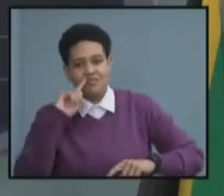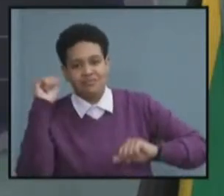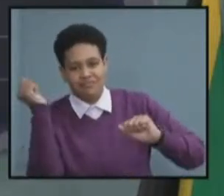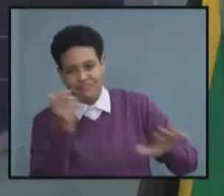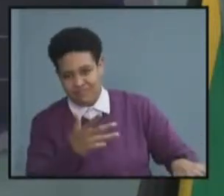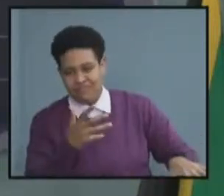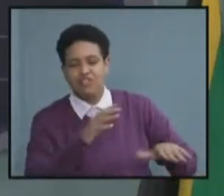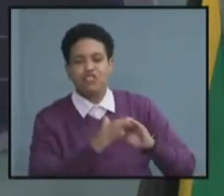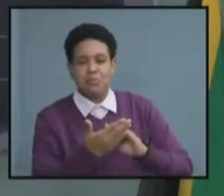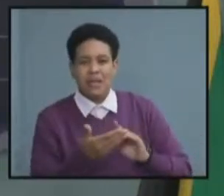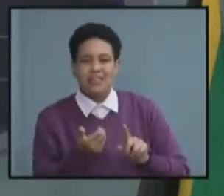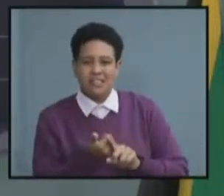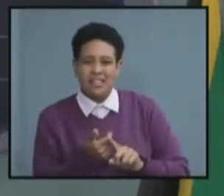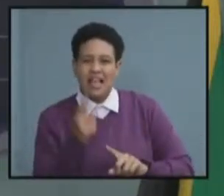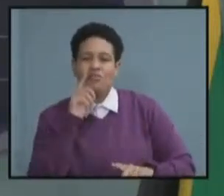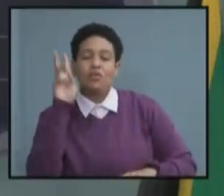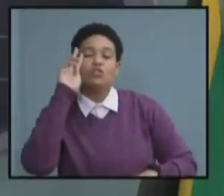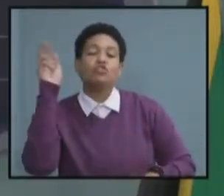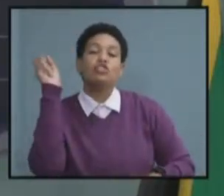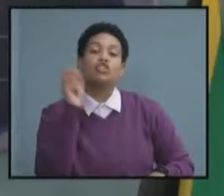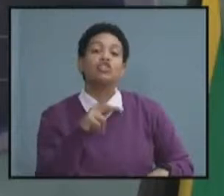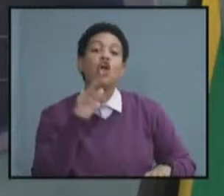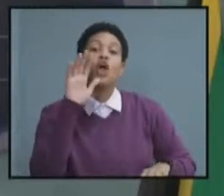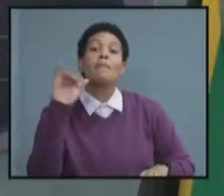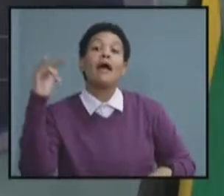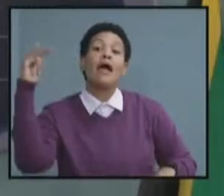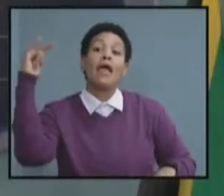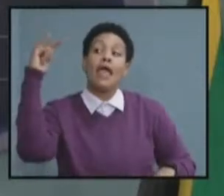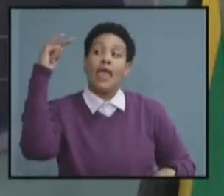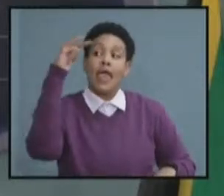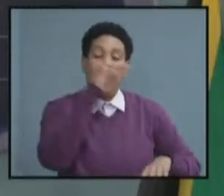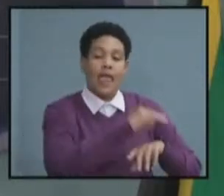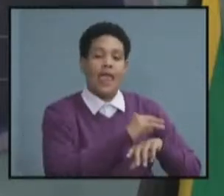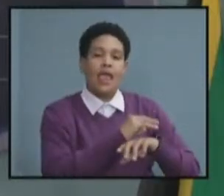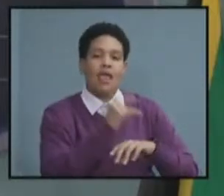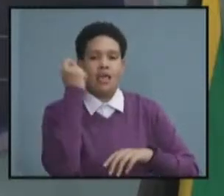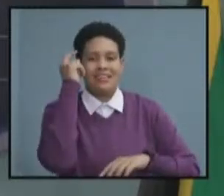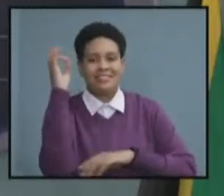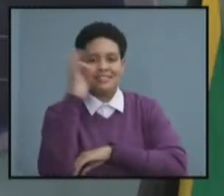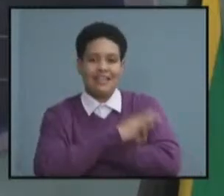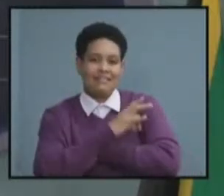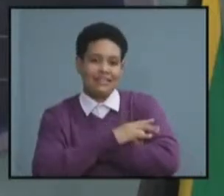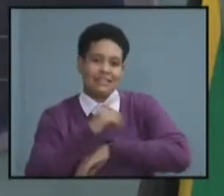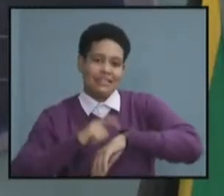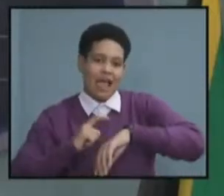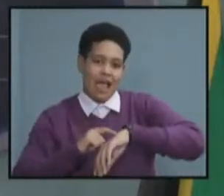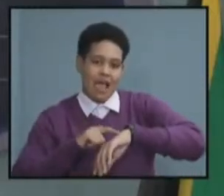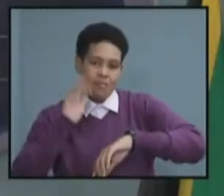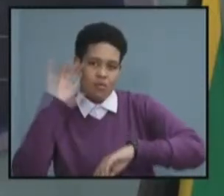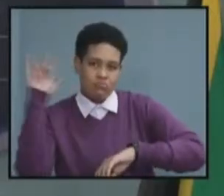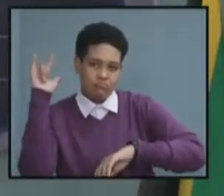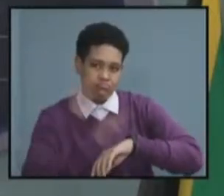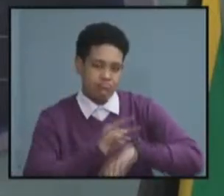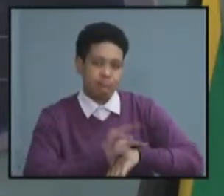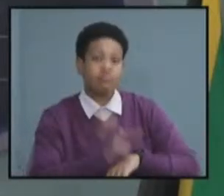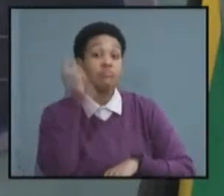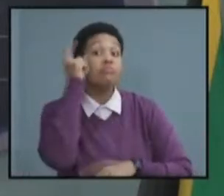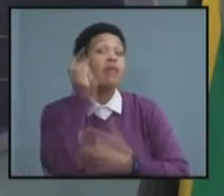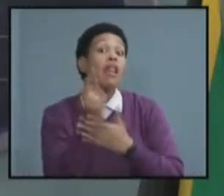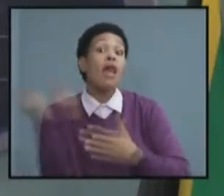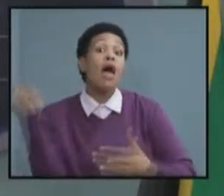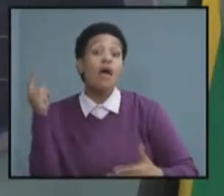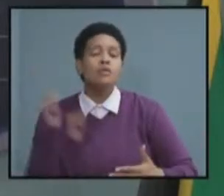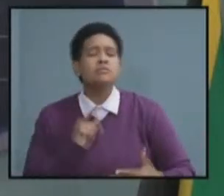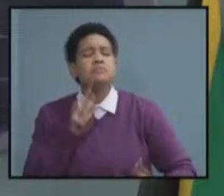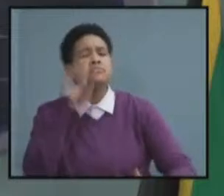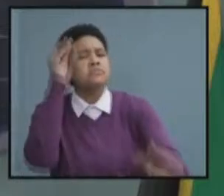are scheduled to return by air over the next 7 days. Last week, I